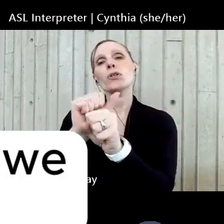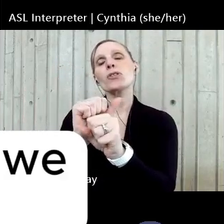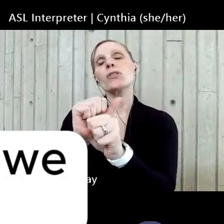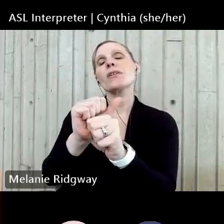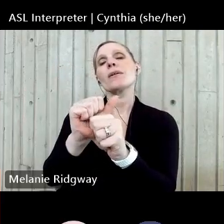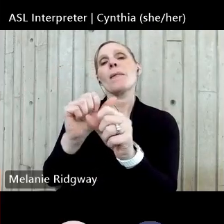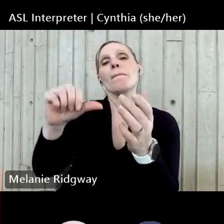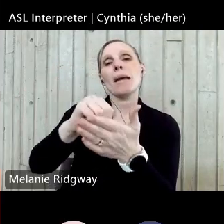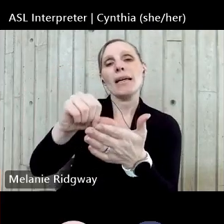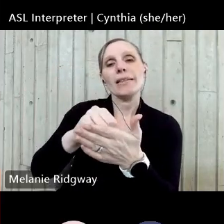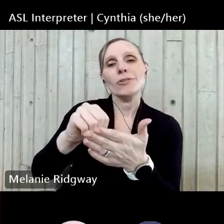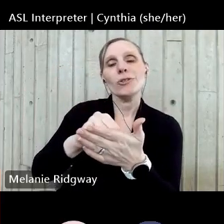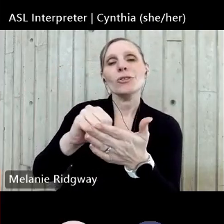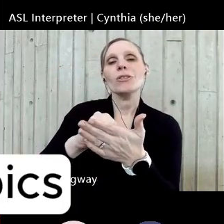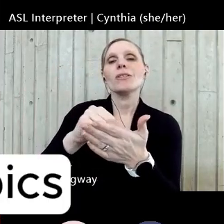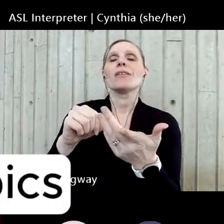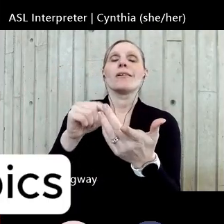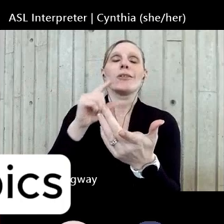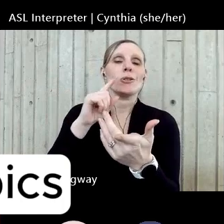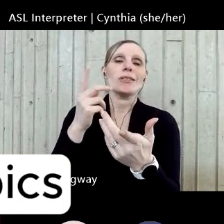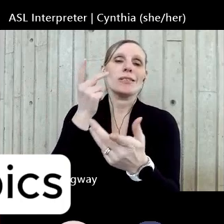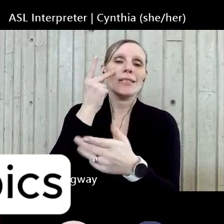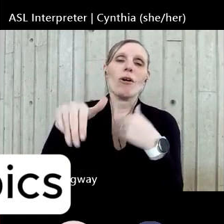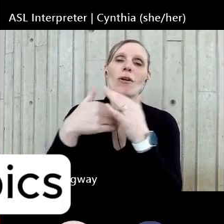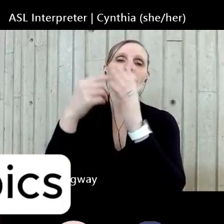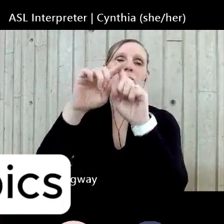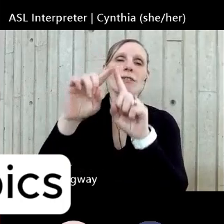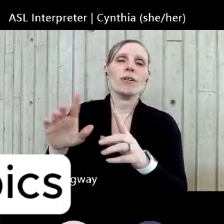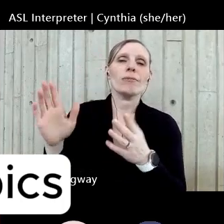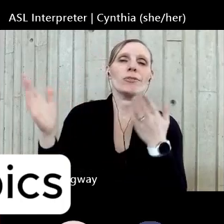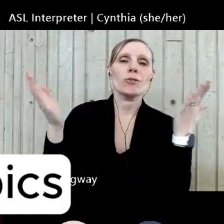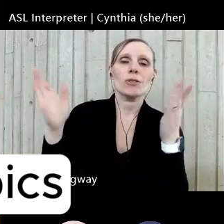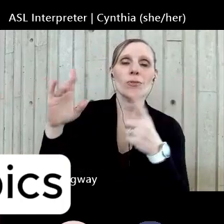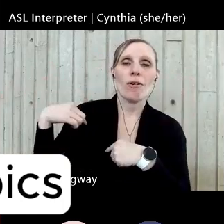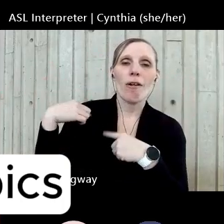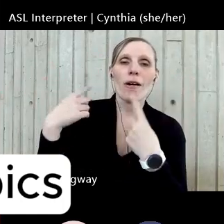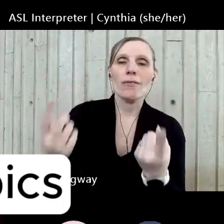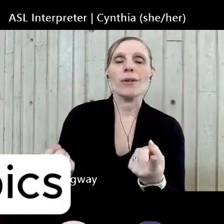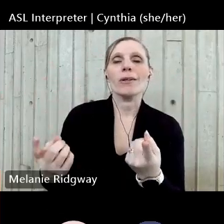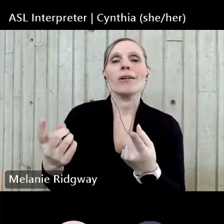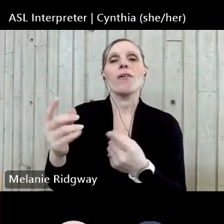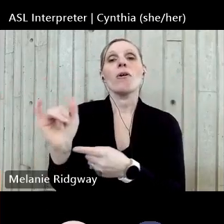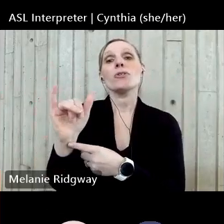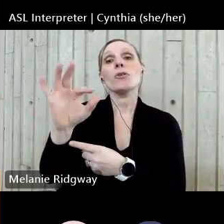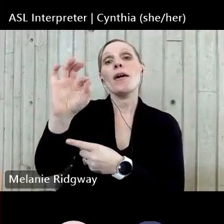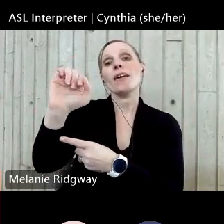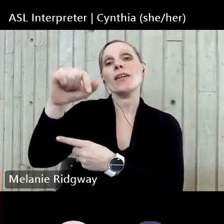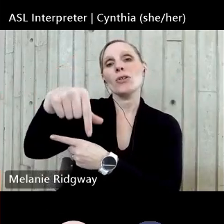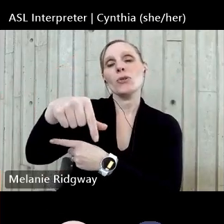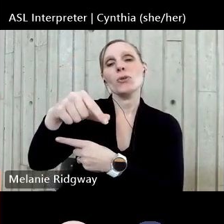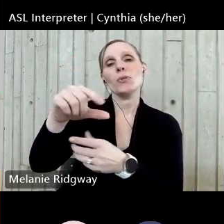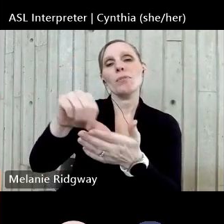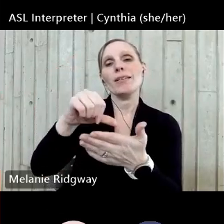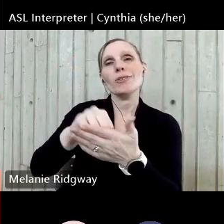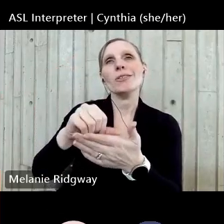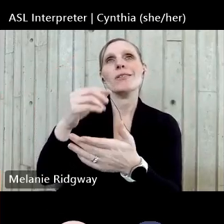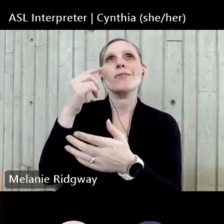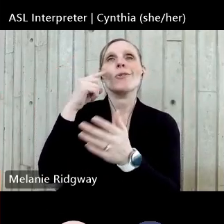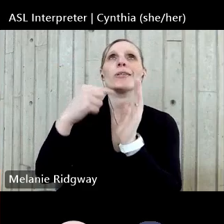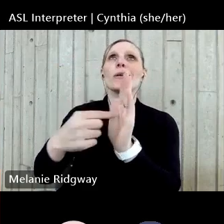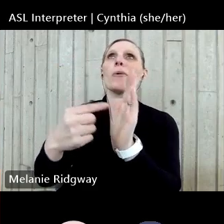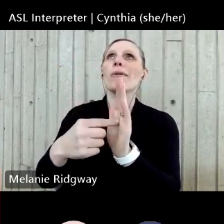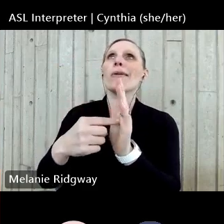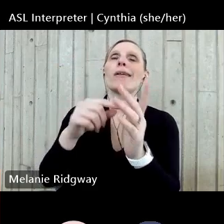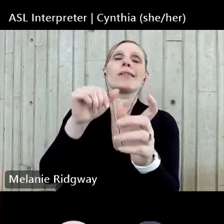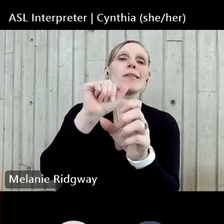we offer, including some just kind of FAQ pages about different topics like the labor market or